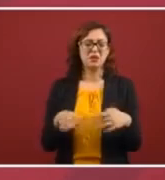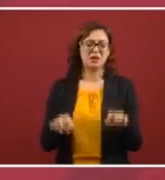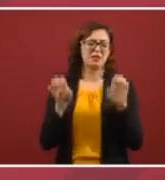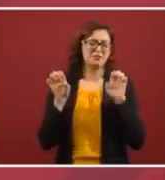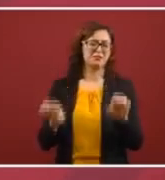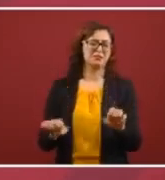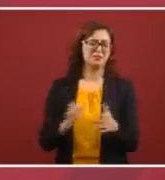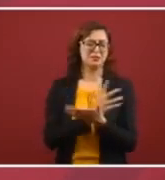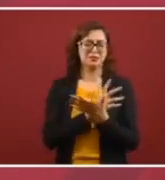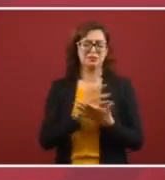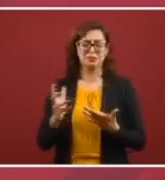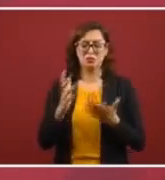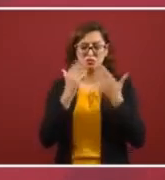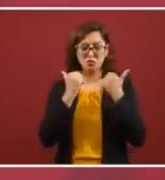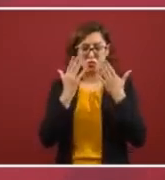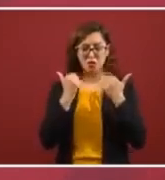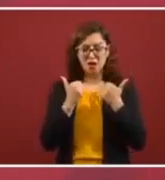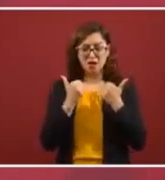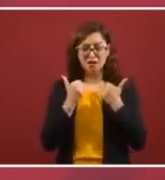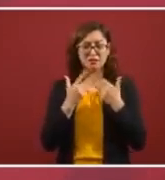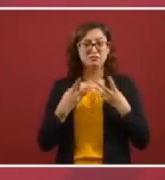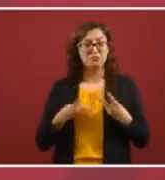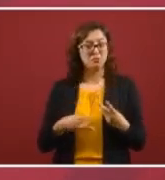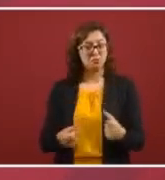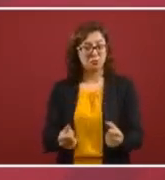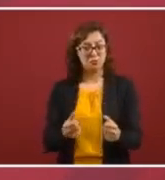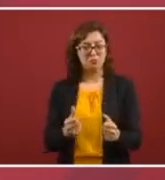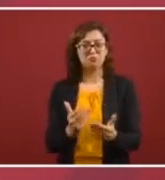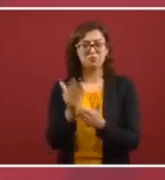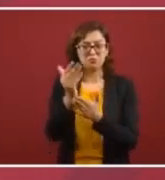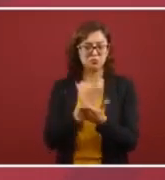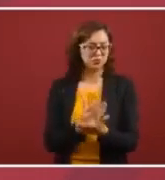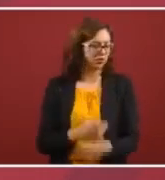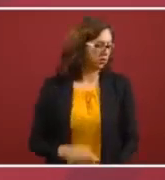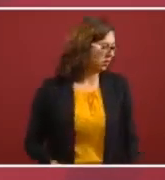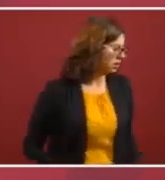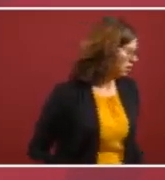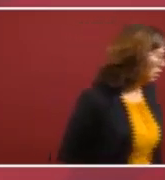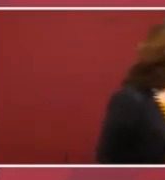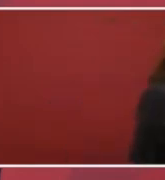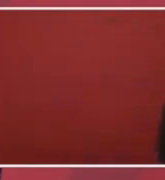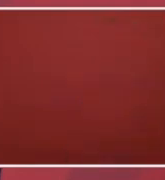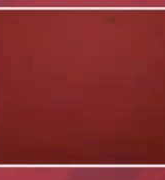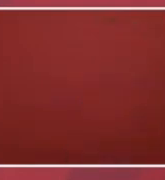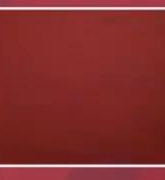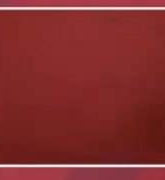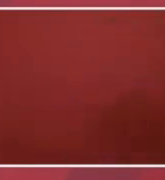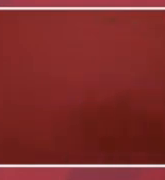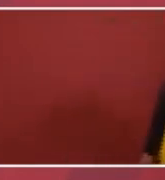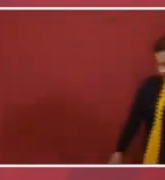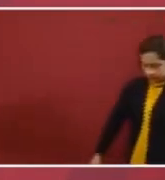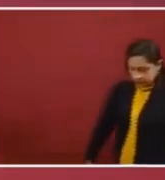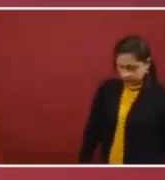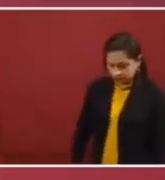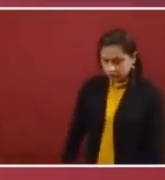if there's no luxury in the government, and if you reduce the cost of the